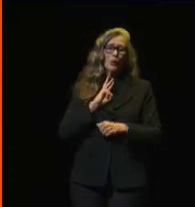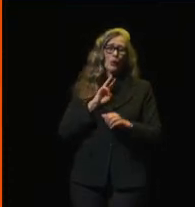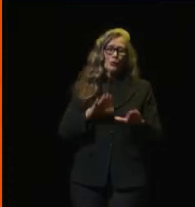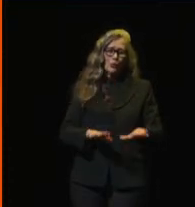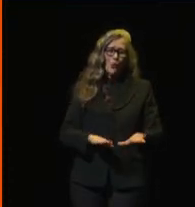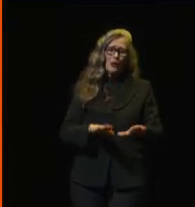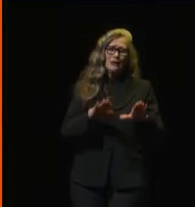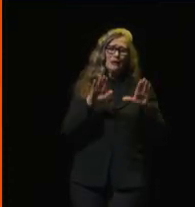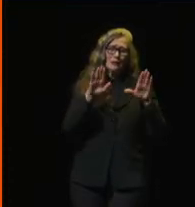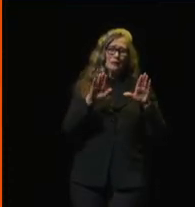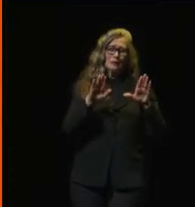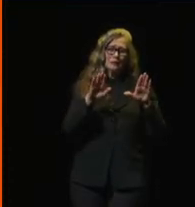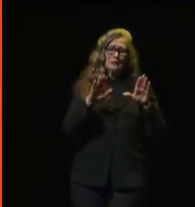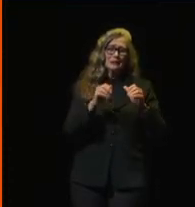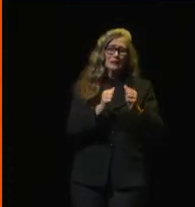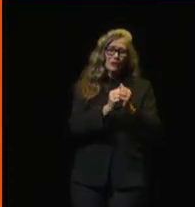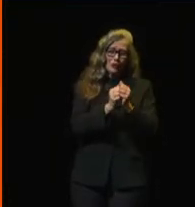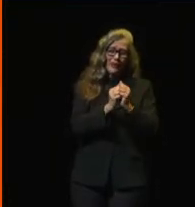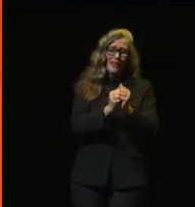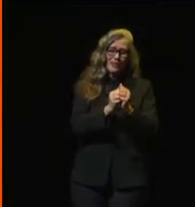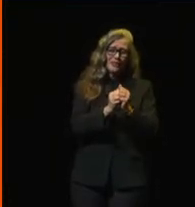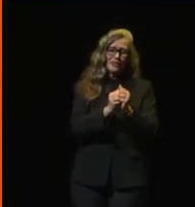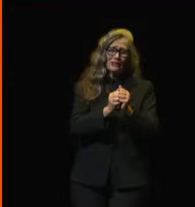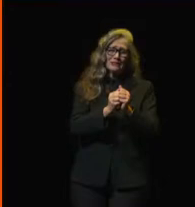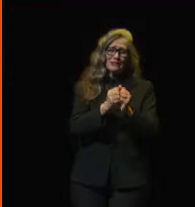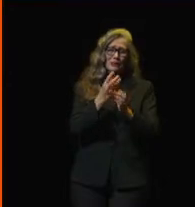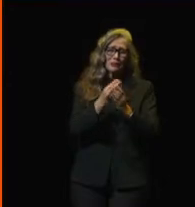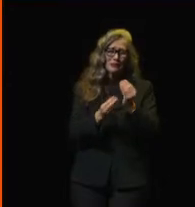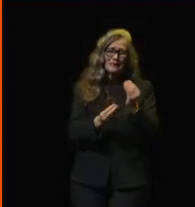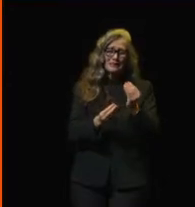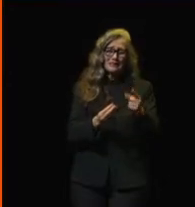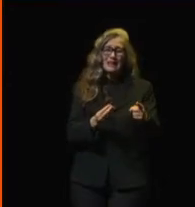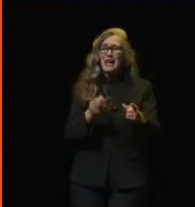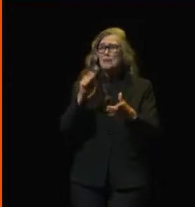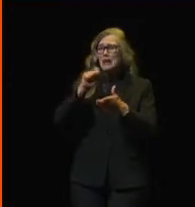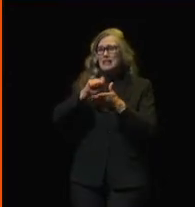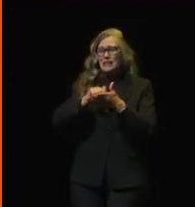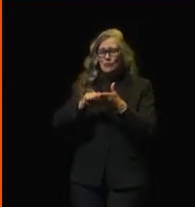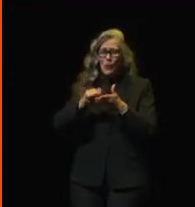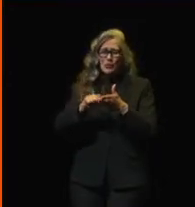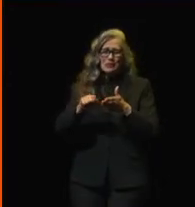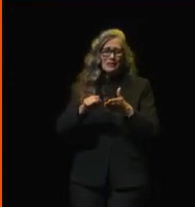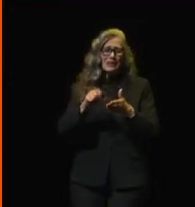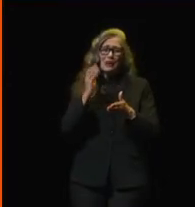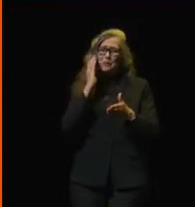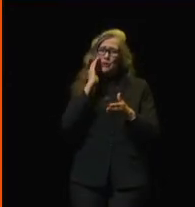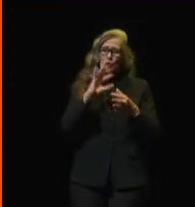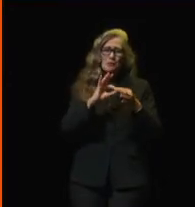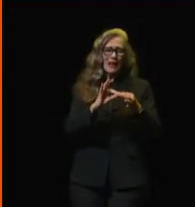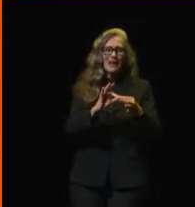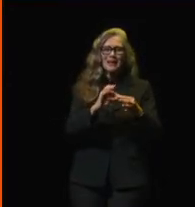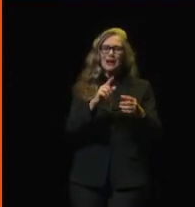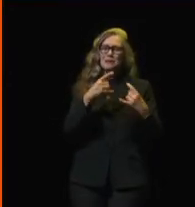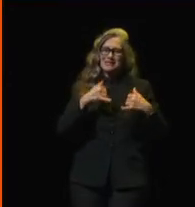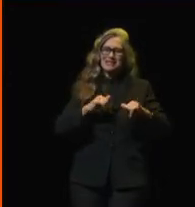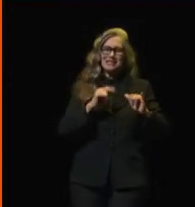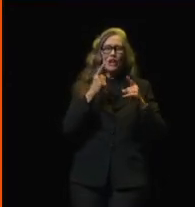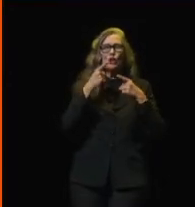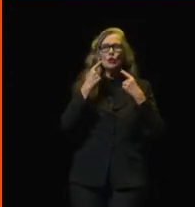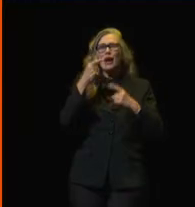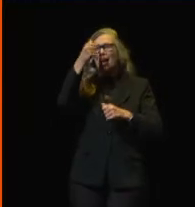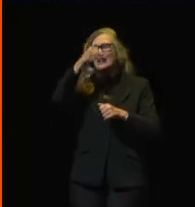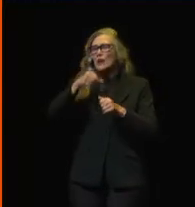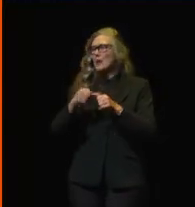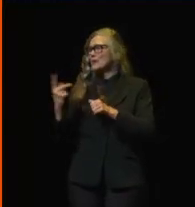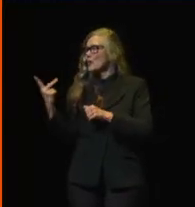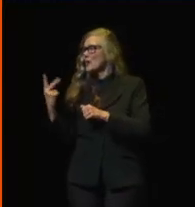you. Ady also wrote in Eyes to the Wing that he and I bonded over wrestling and tickling when he was a toddler